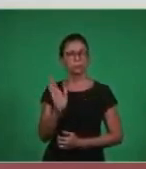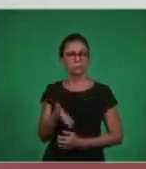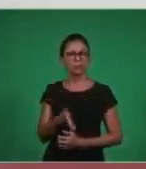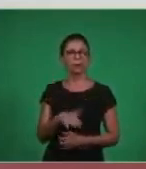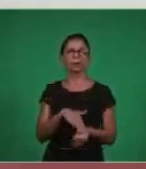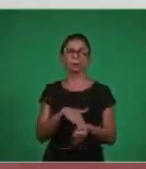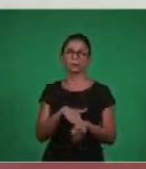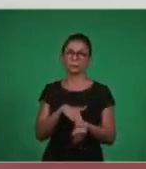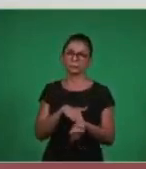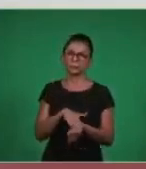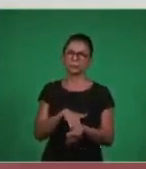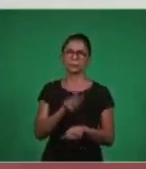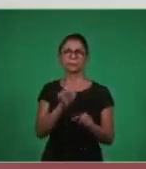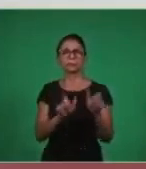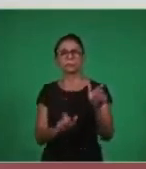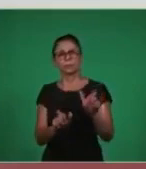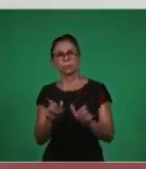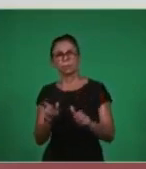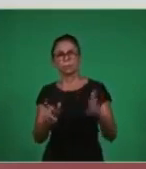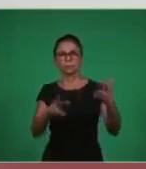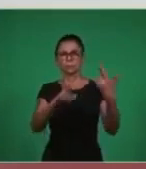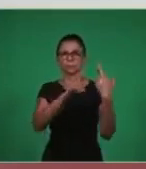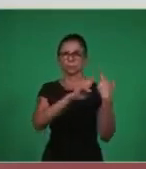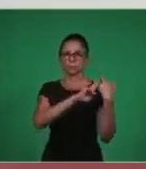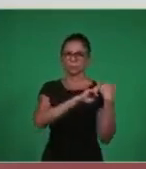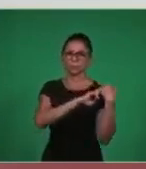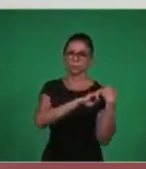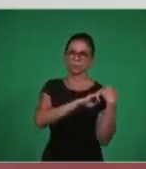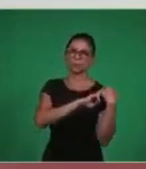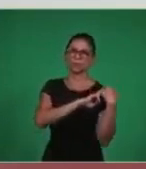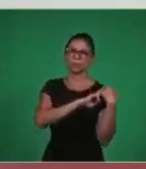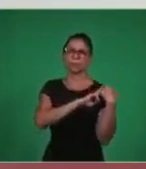had conversations with the people that are responsible for this,